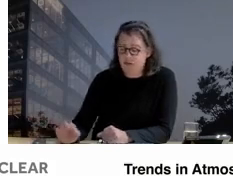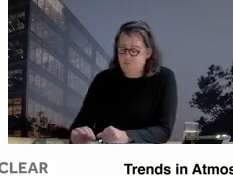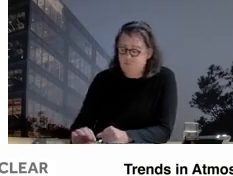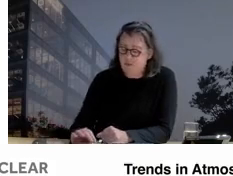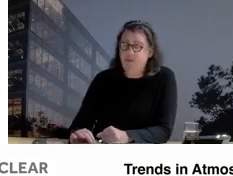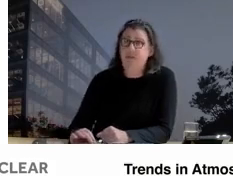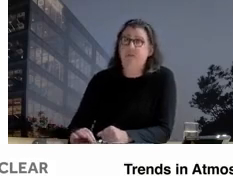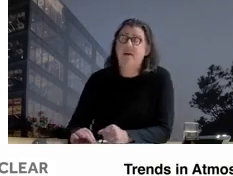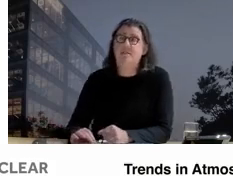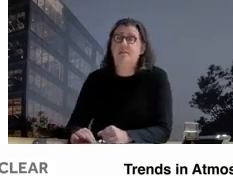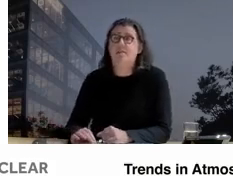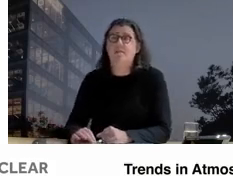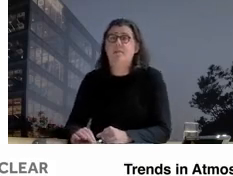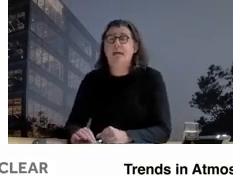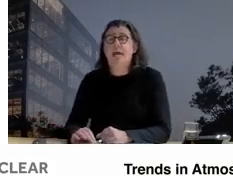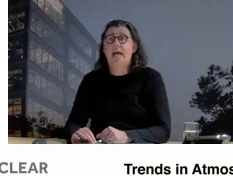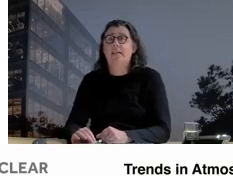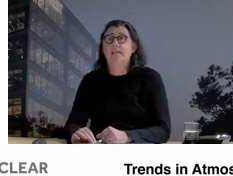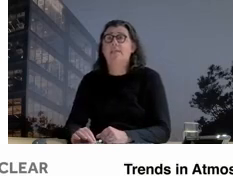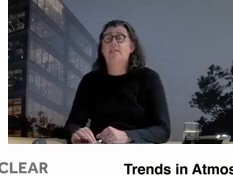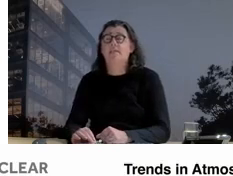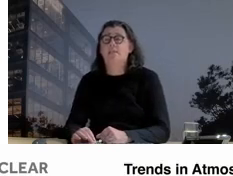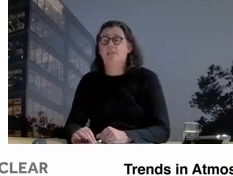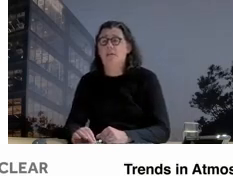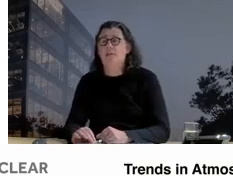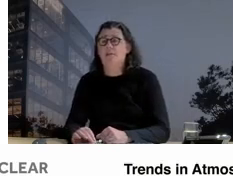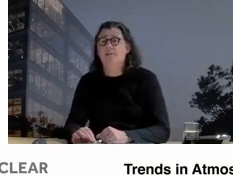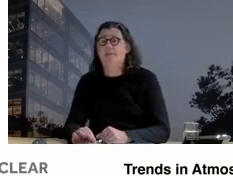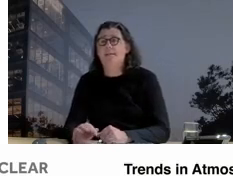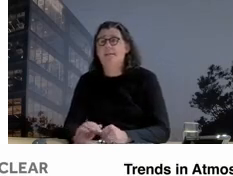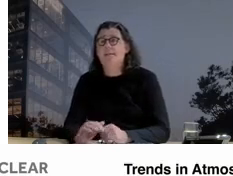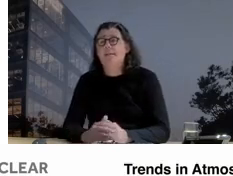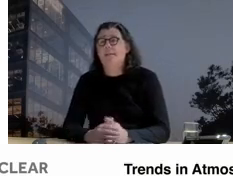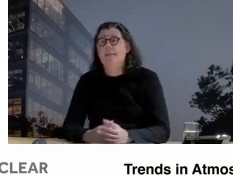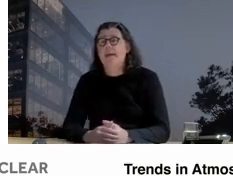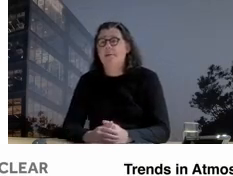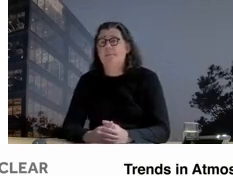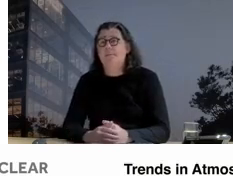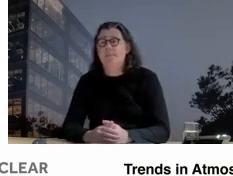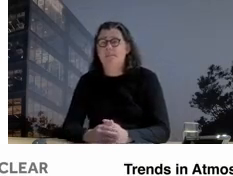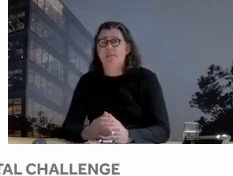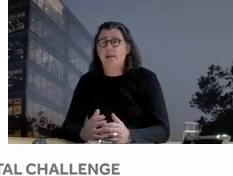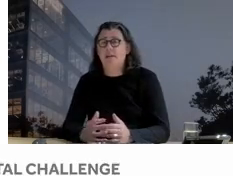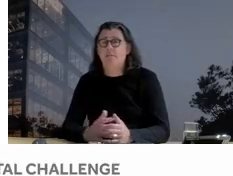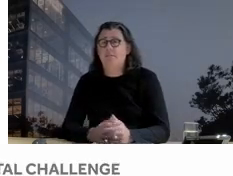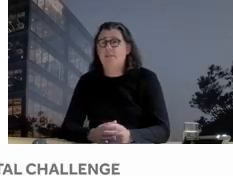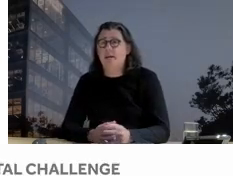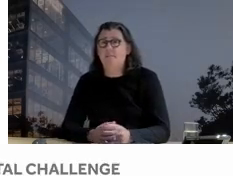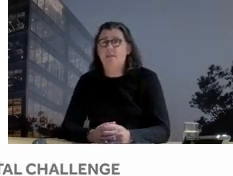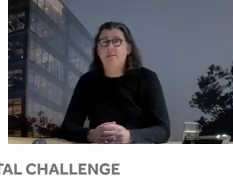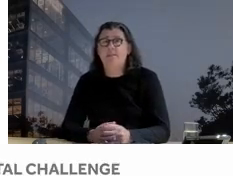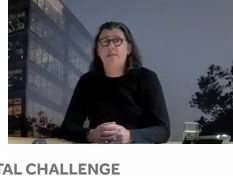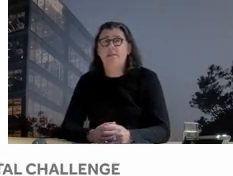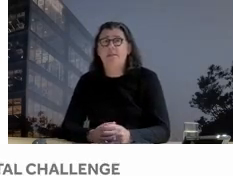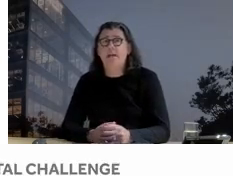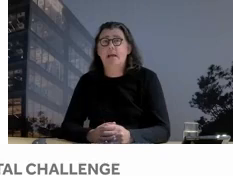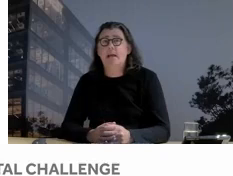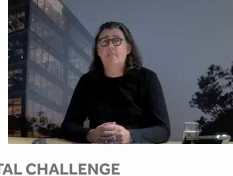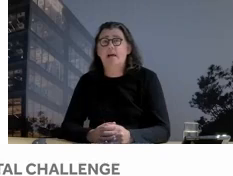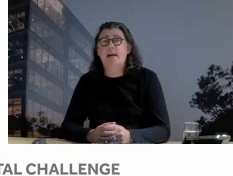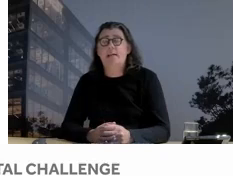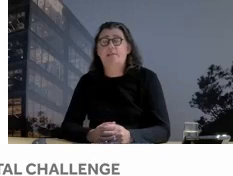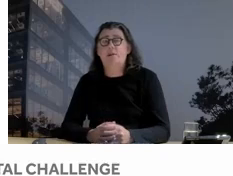doing it enough, we're not doing it fast enough, and things need to change. Now, this is a diagram from the